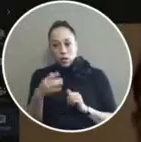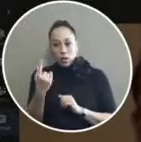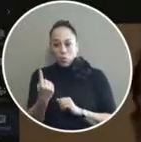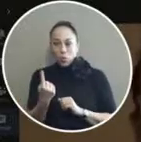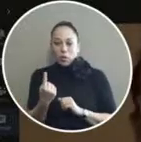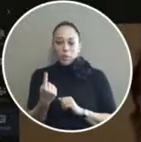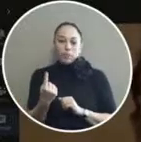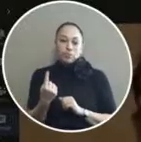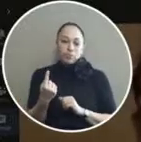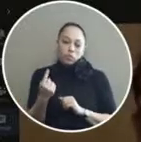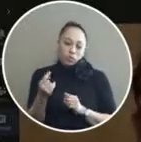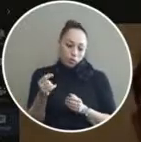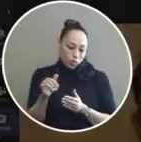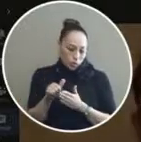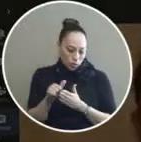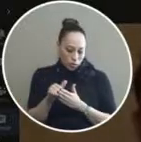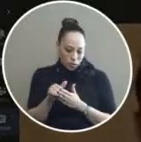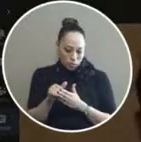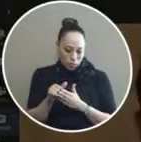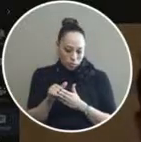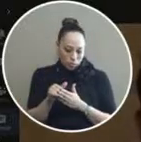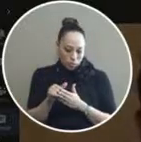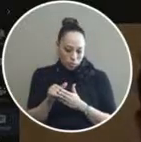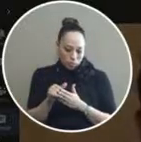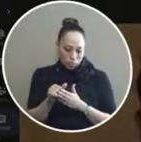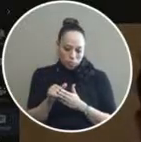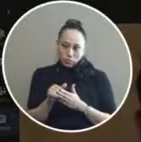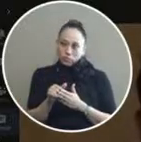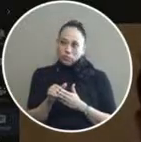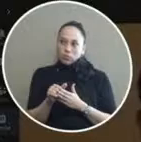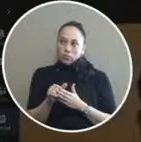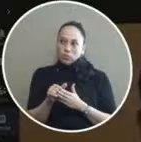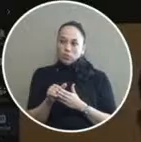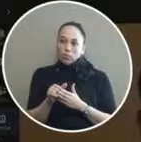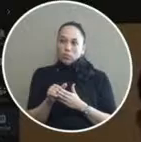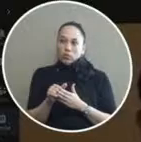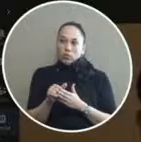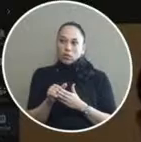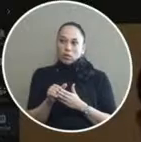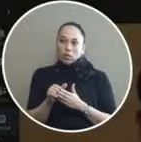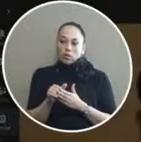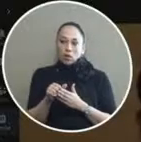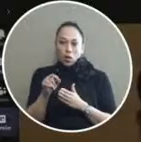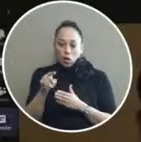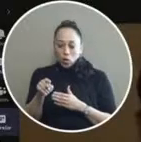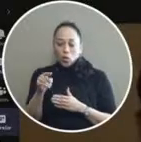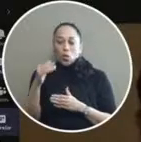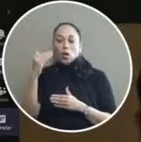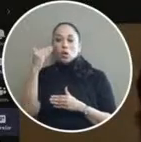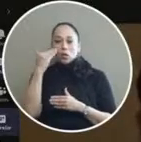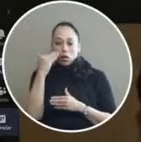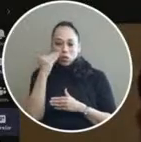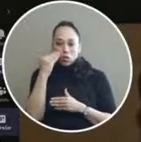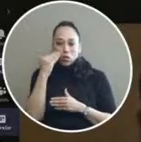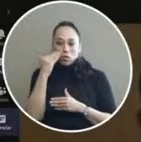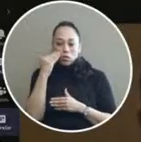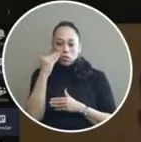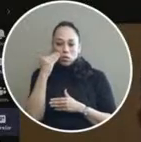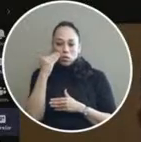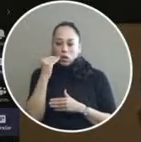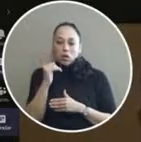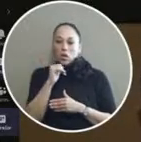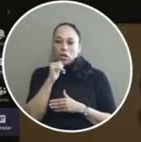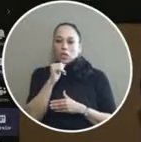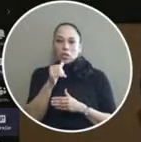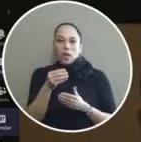that those are, my apologies, Mayor Pro Tem, you are absolutely aware that it's nothing